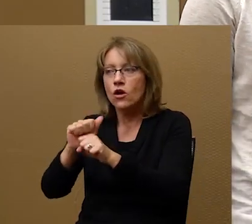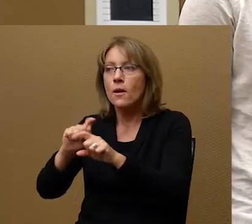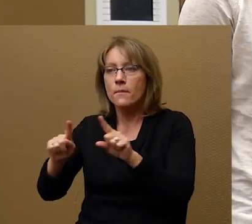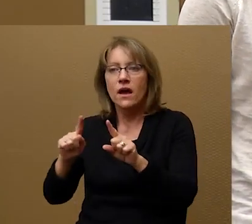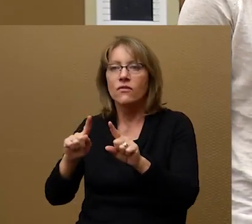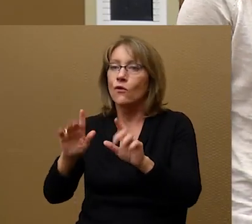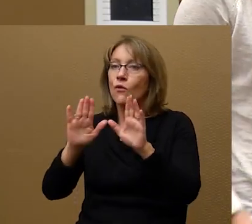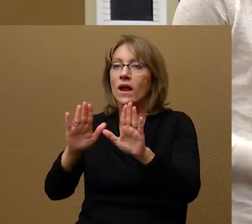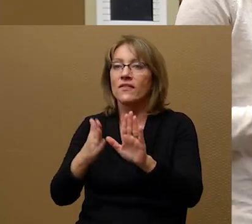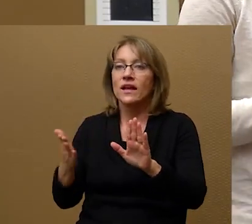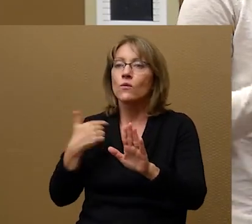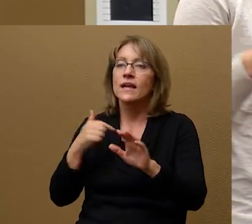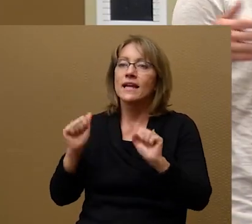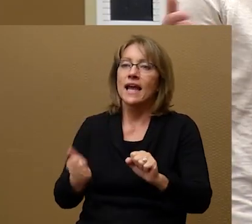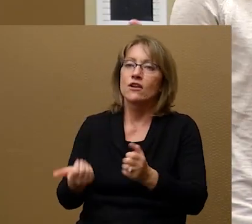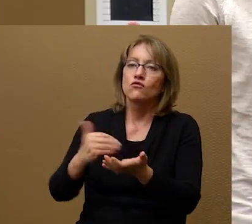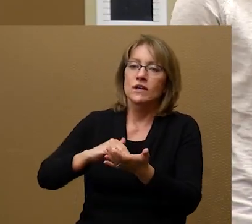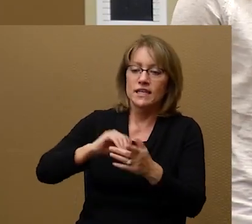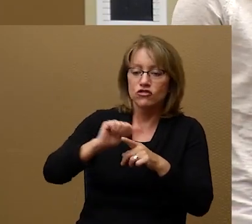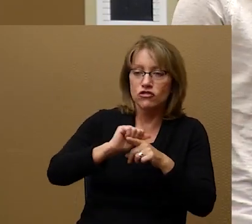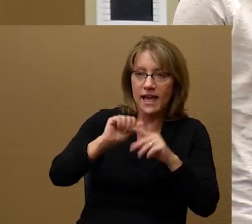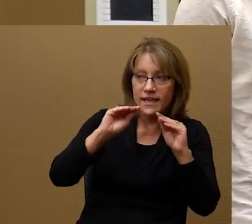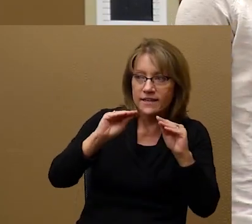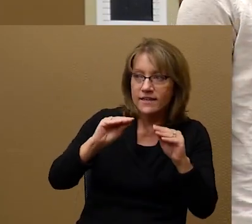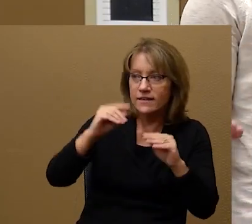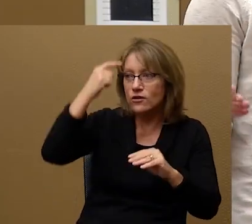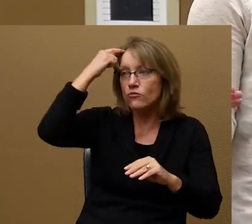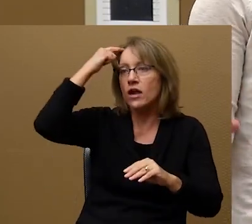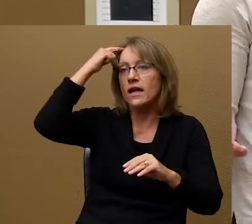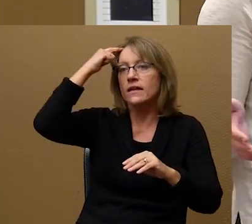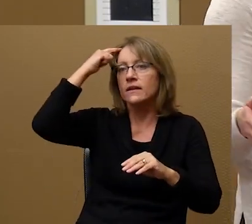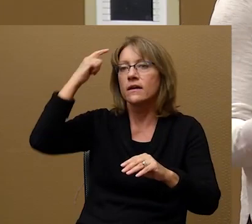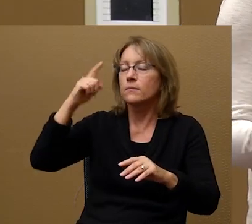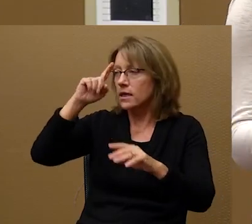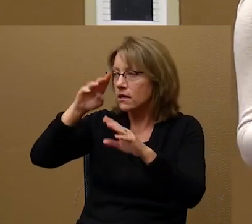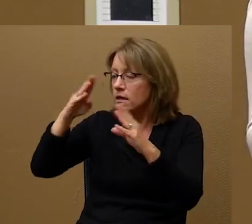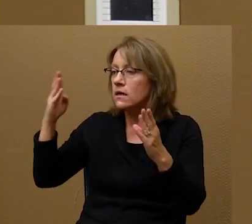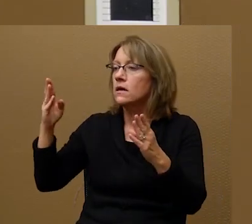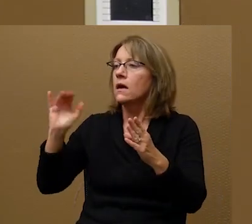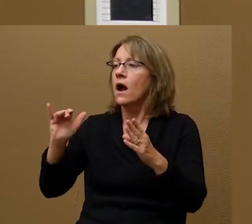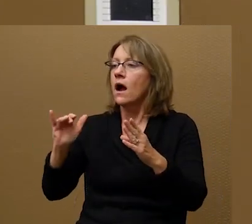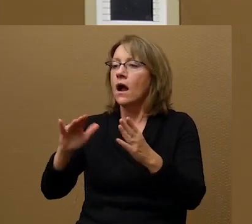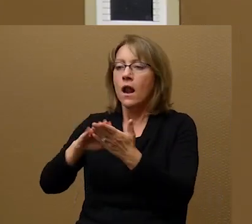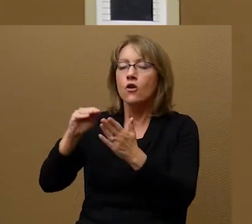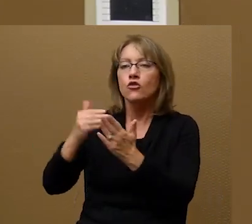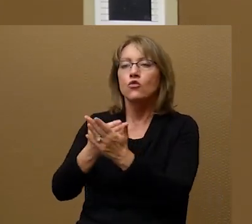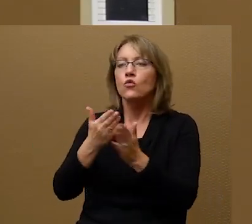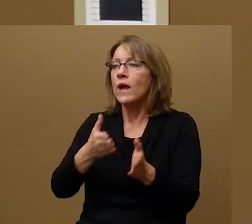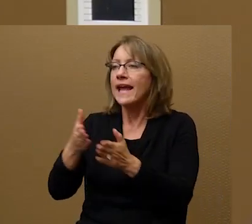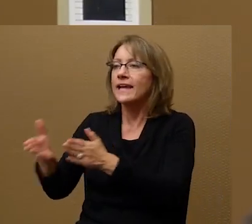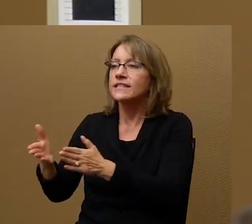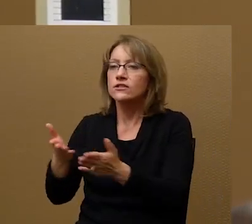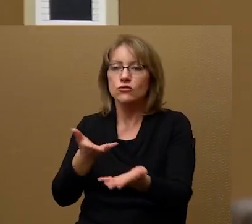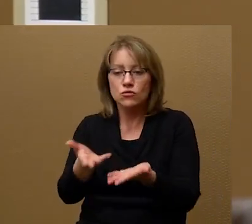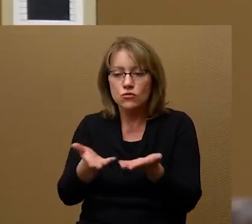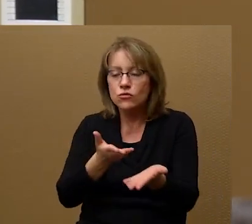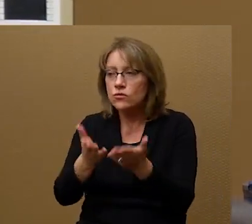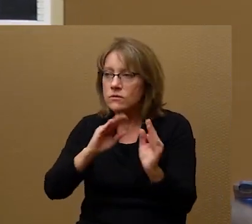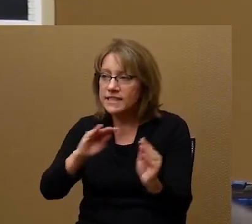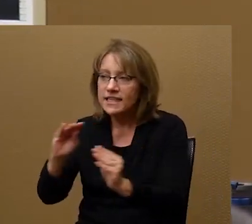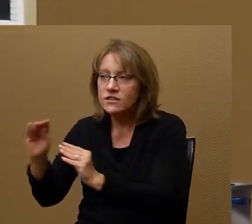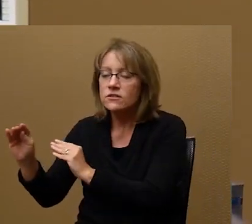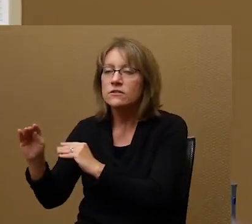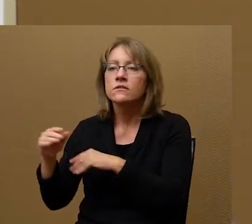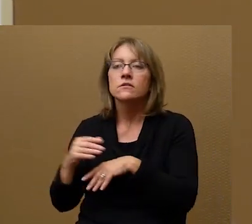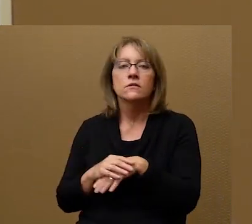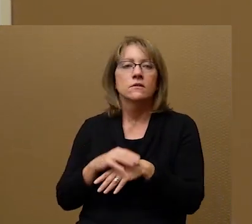retrain our brains and we can open ourselves up to better accommodate these kids. So Lanny Lawson,